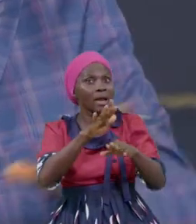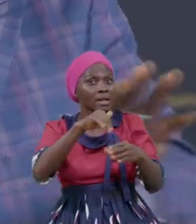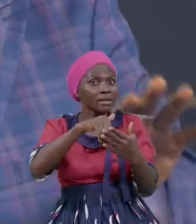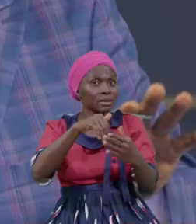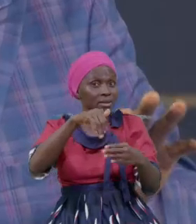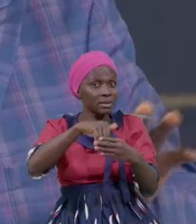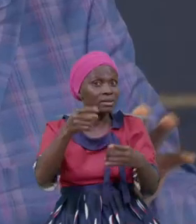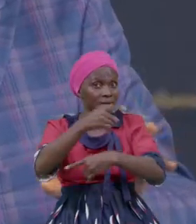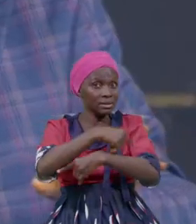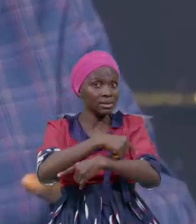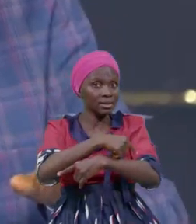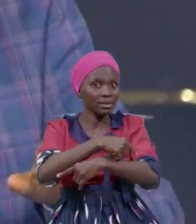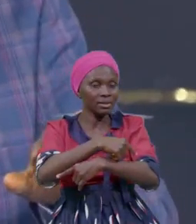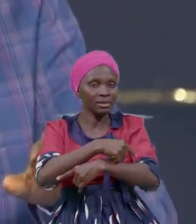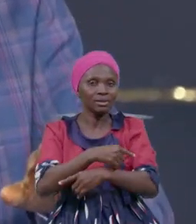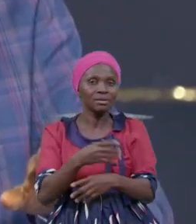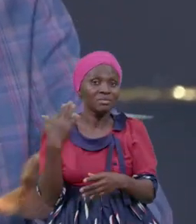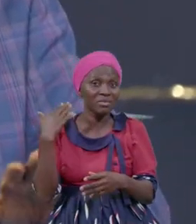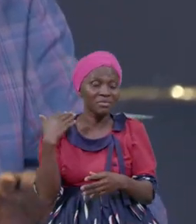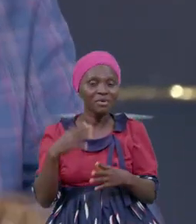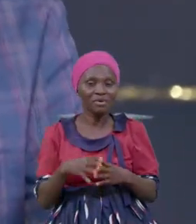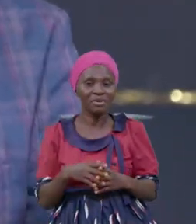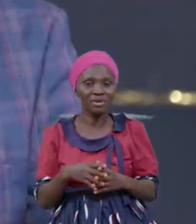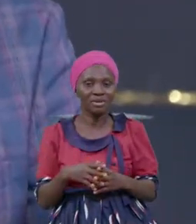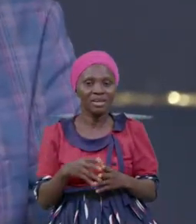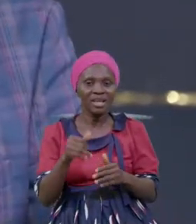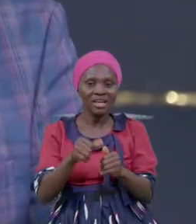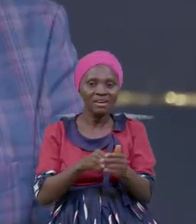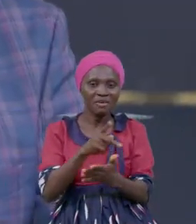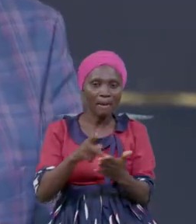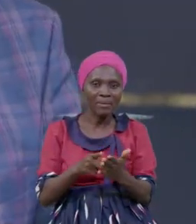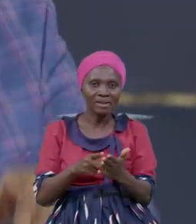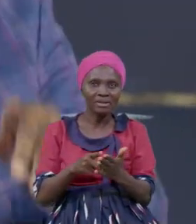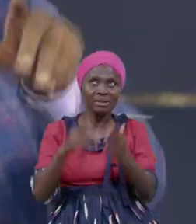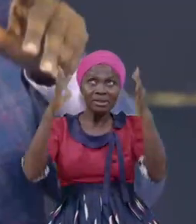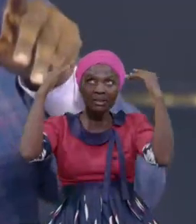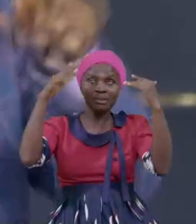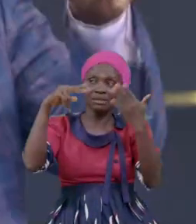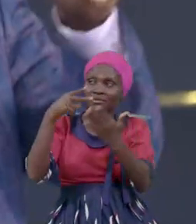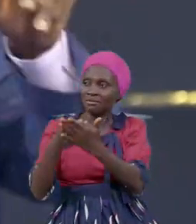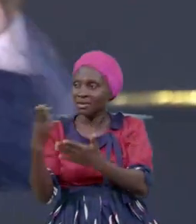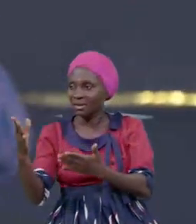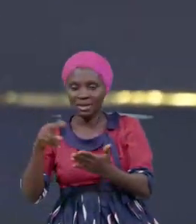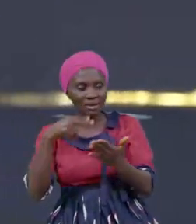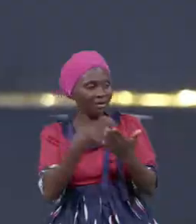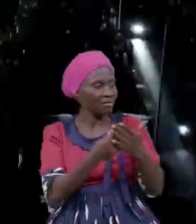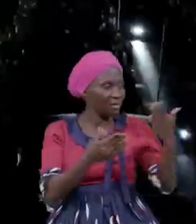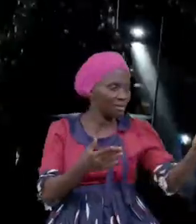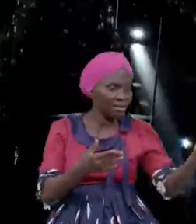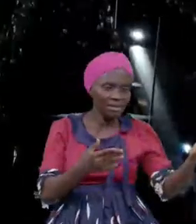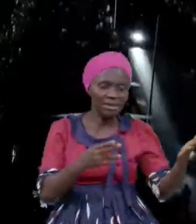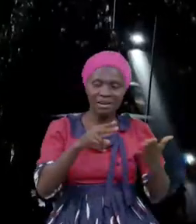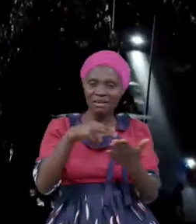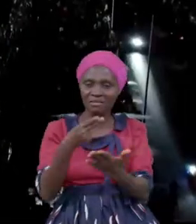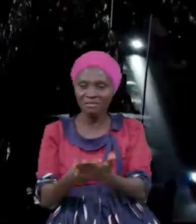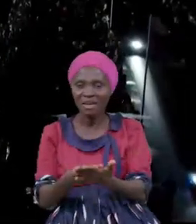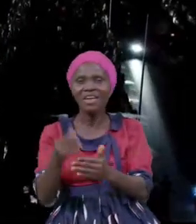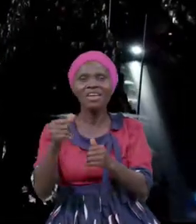every part, it fell here, fell here, fell there, fell